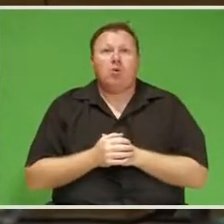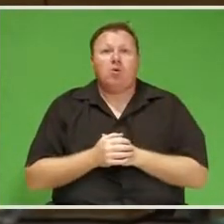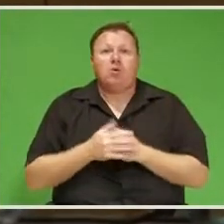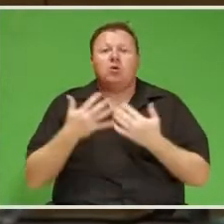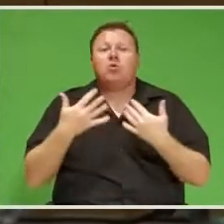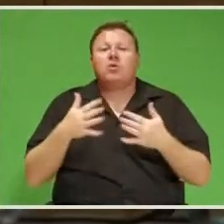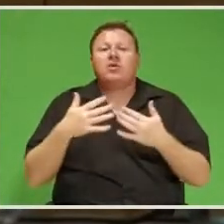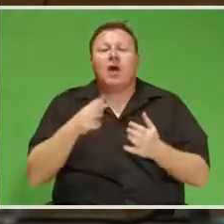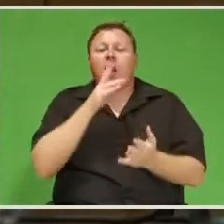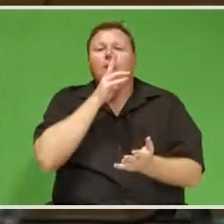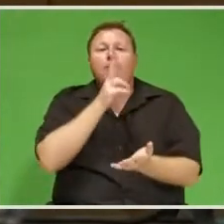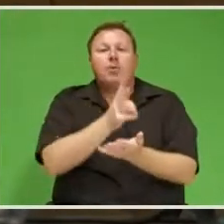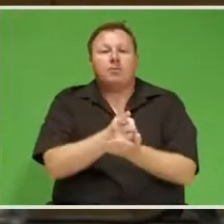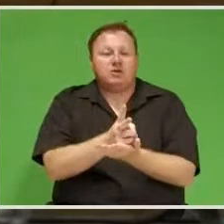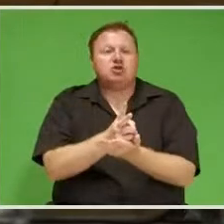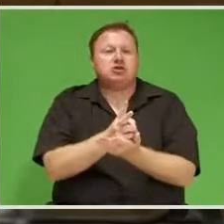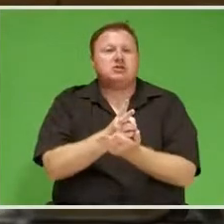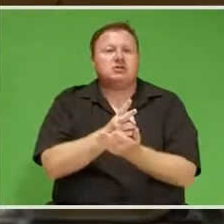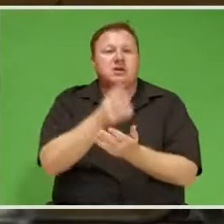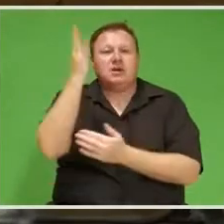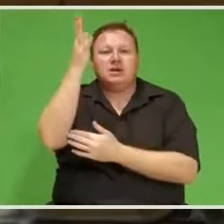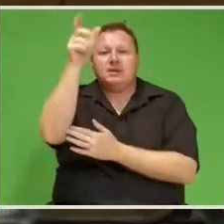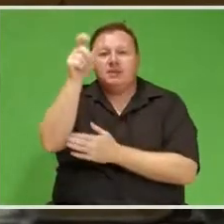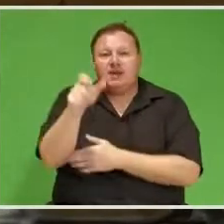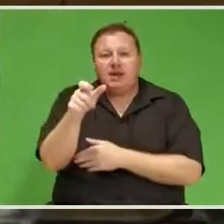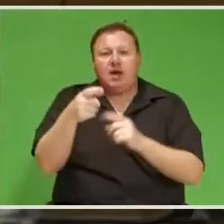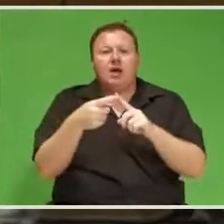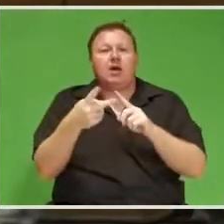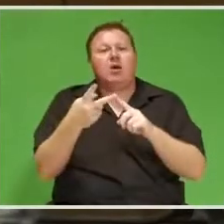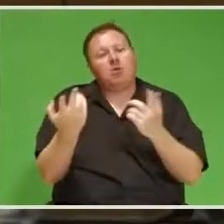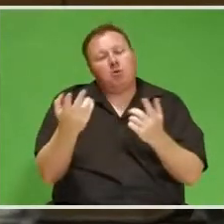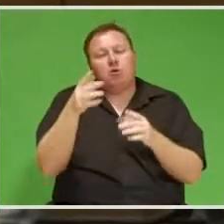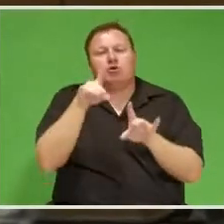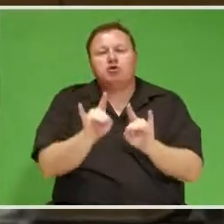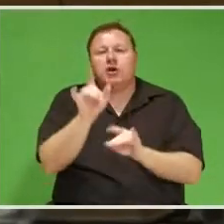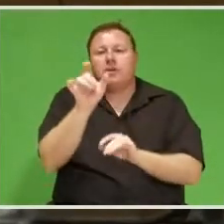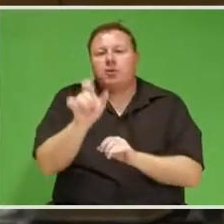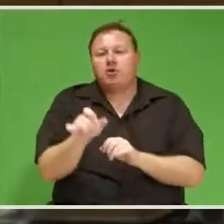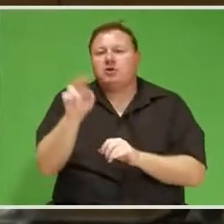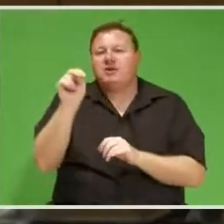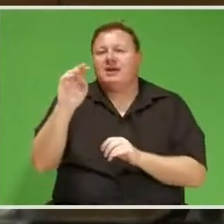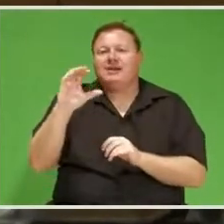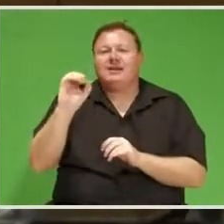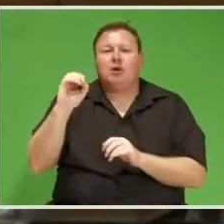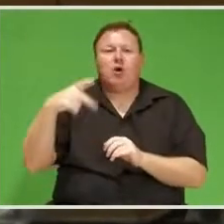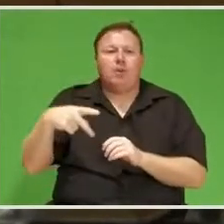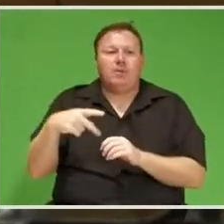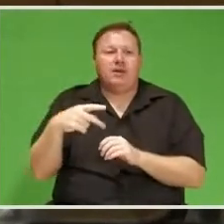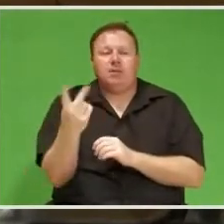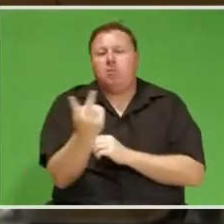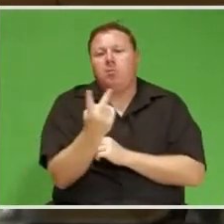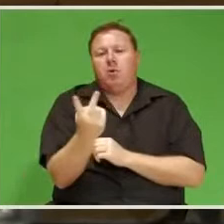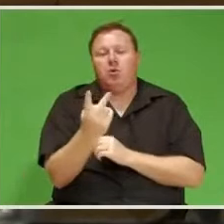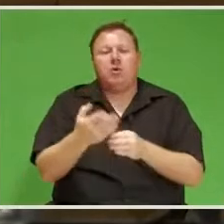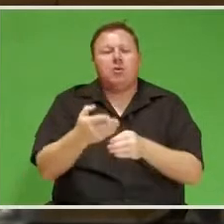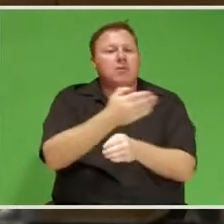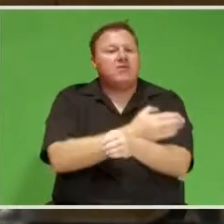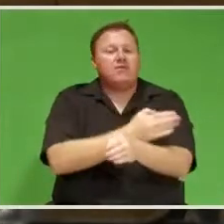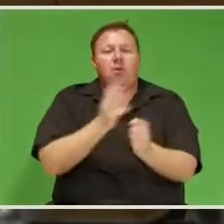the permission of the Speaker and the chairperson of the Council of Provinces before the